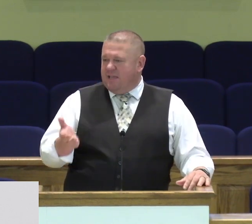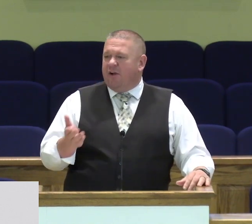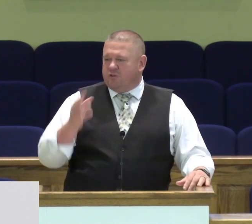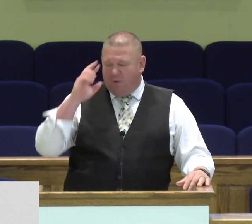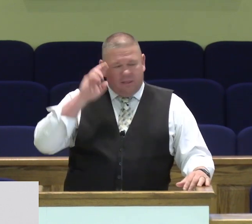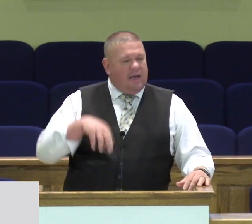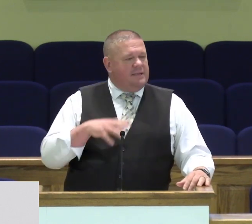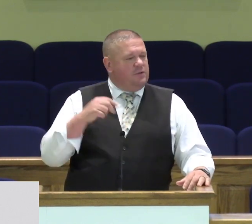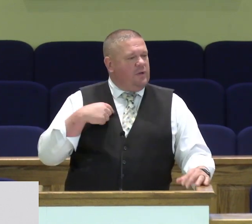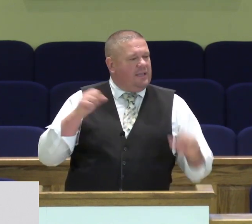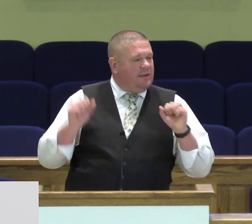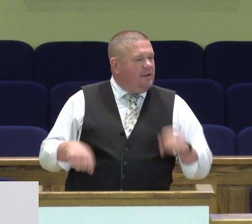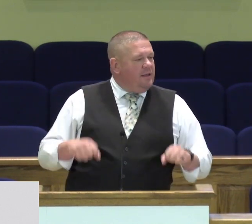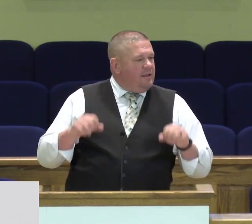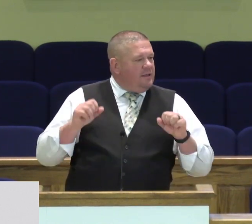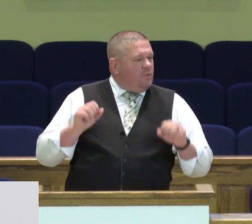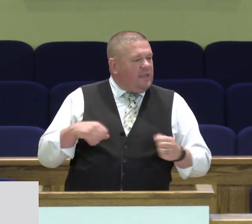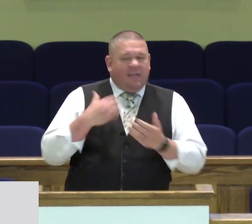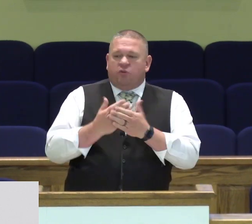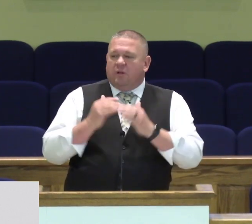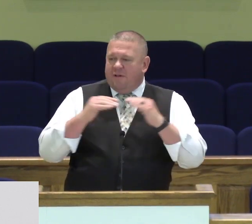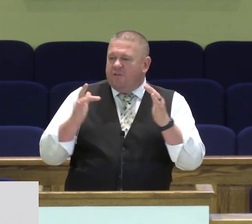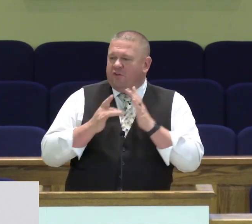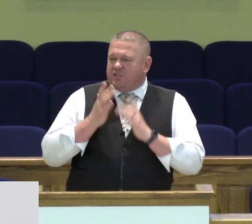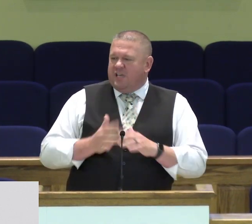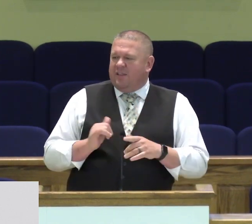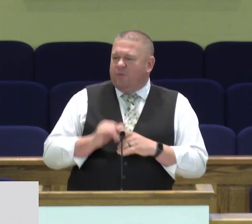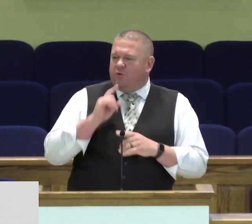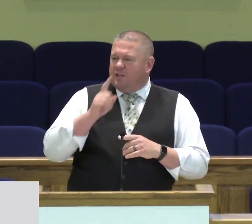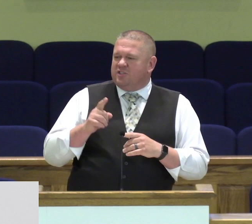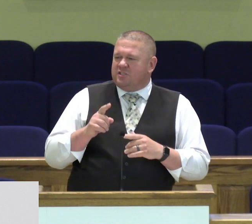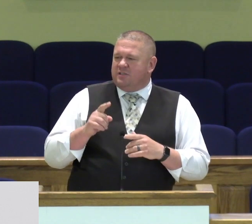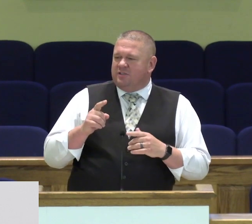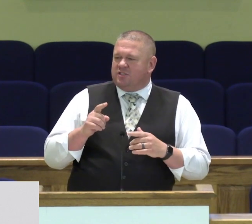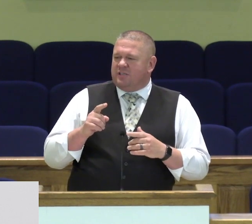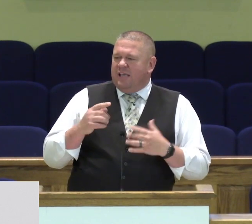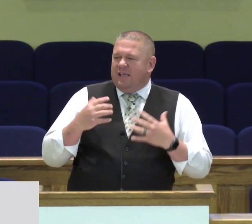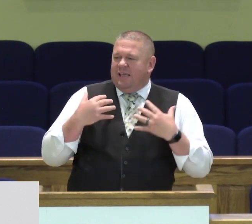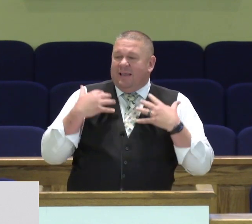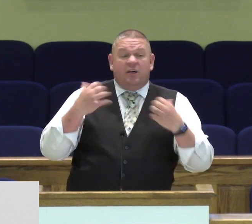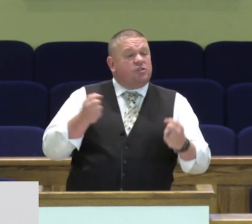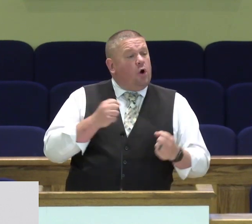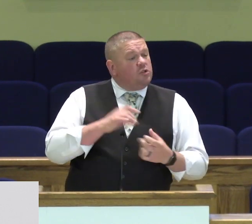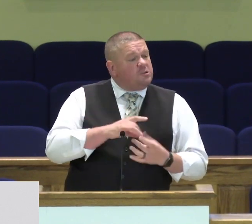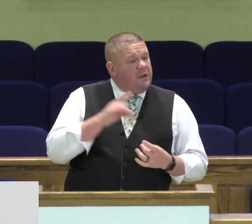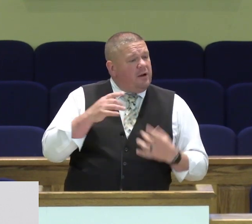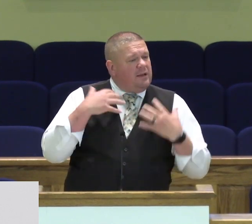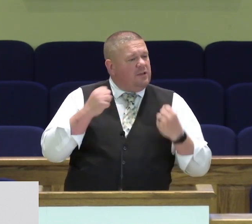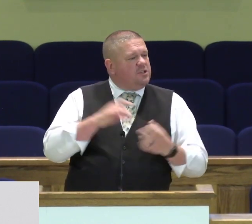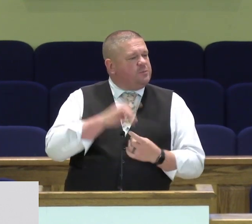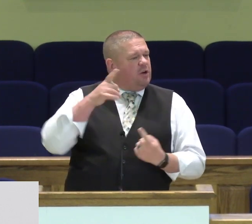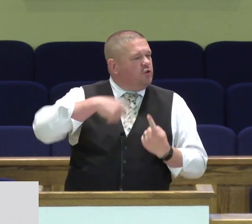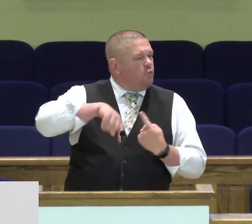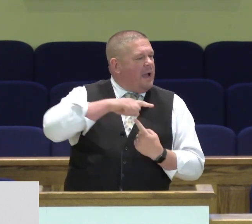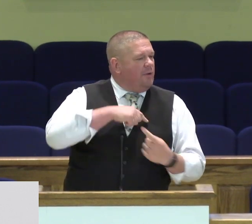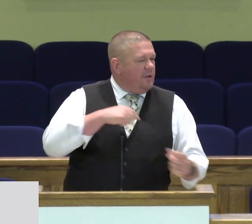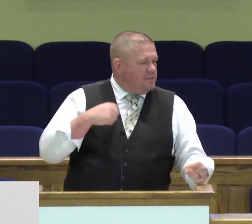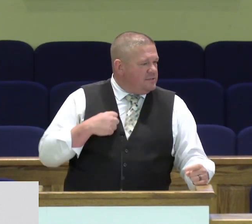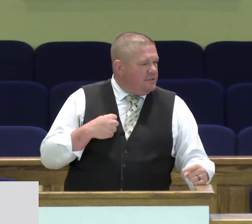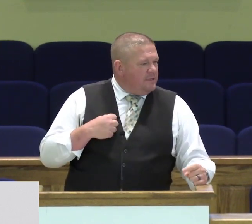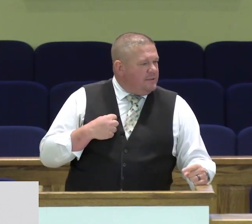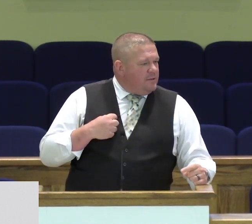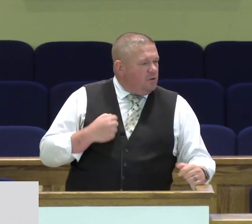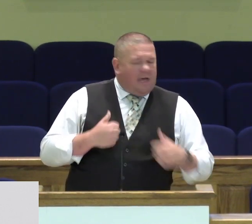is there. It's realized. And we can get to a level of Christianity that really just it heals our own spirit and it heals the spirit of those around